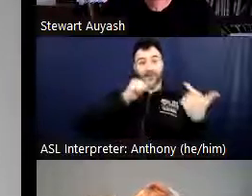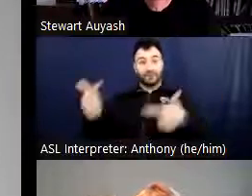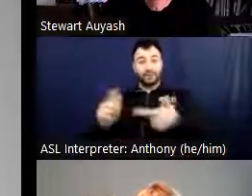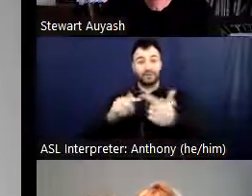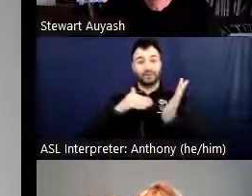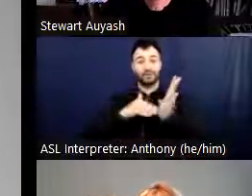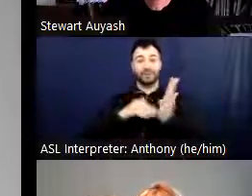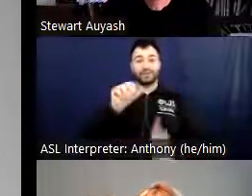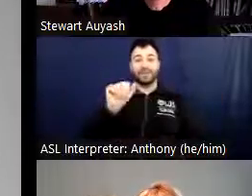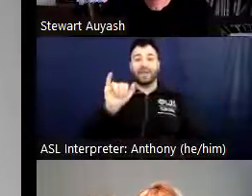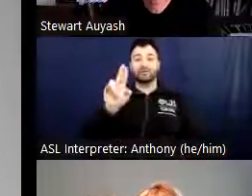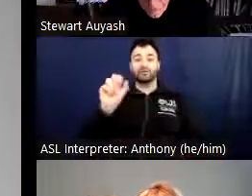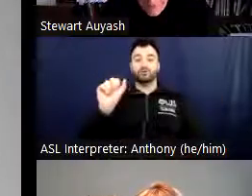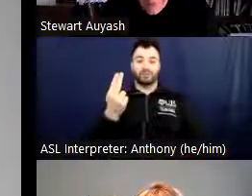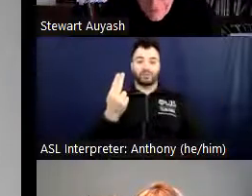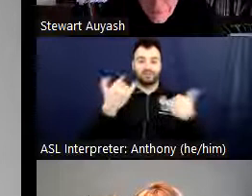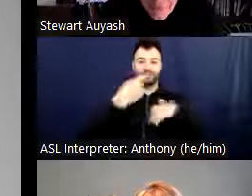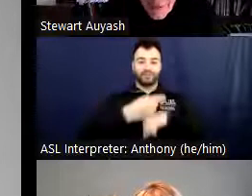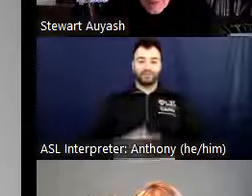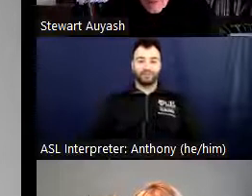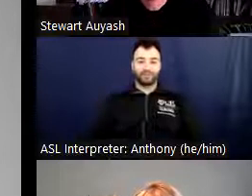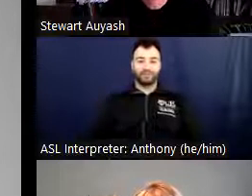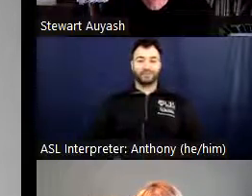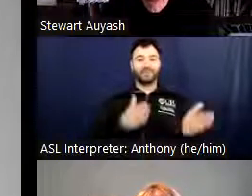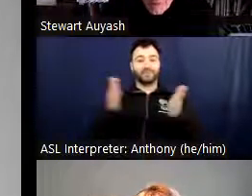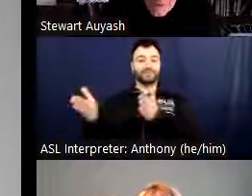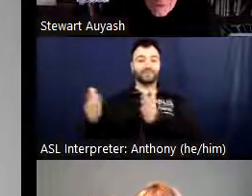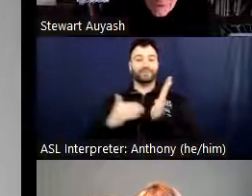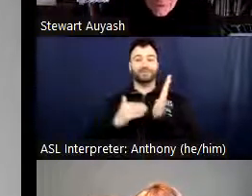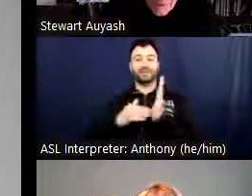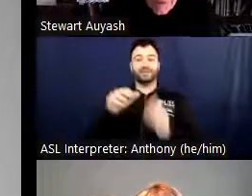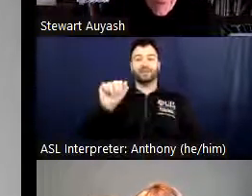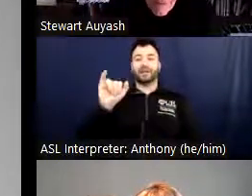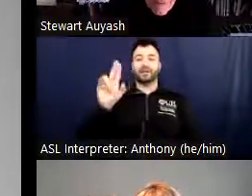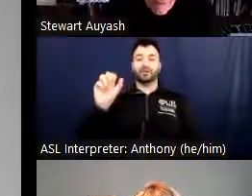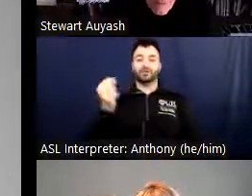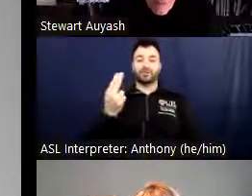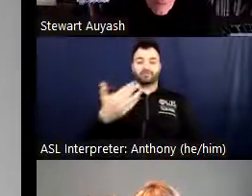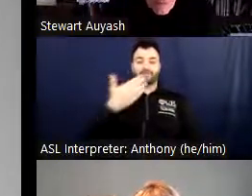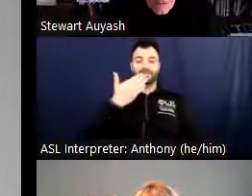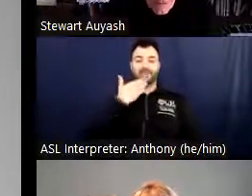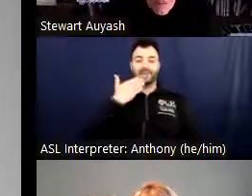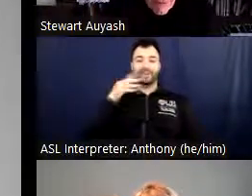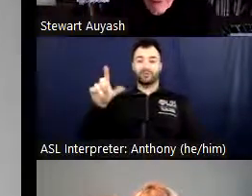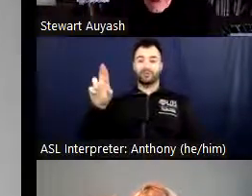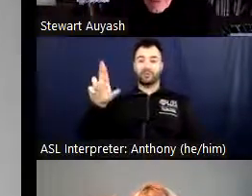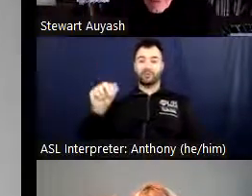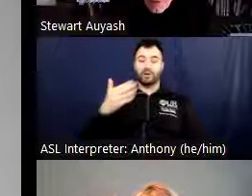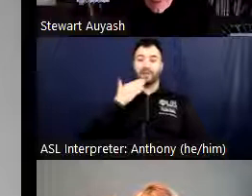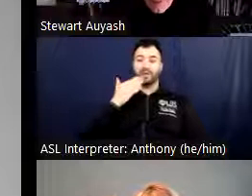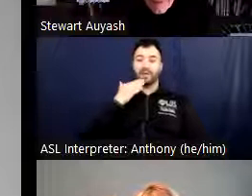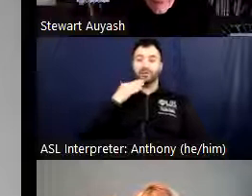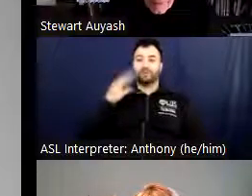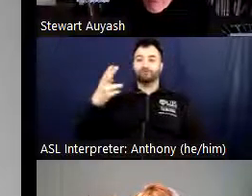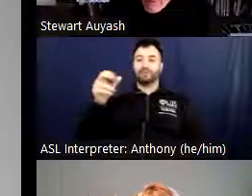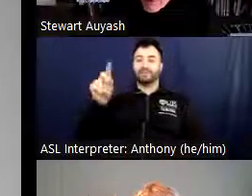to Dr. Auyash. Thank you, Laura. Thank you, Christine. I also want to thank Zach Griswold